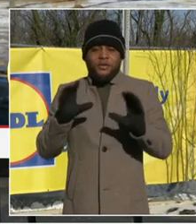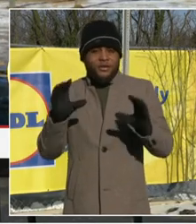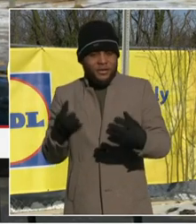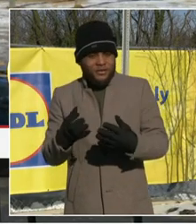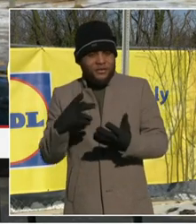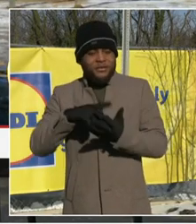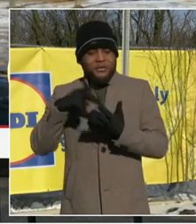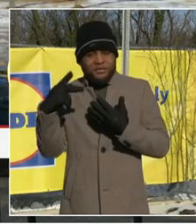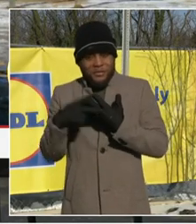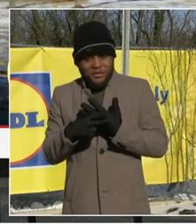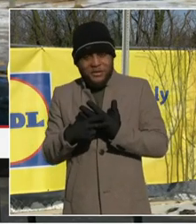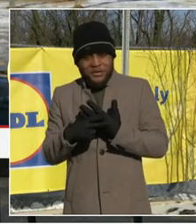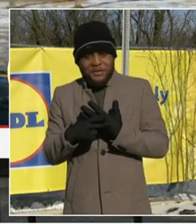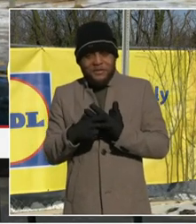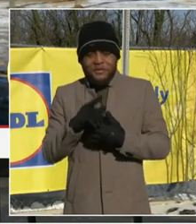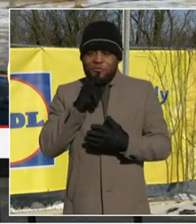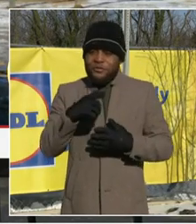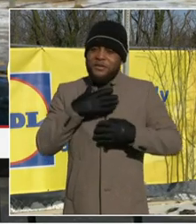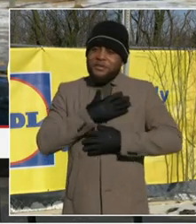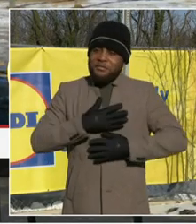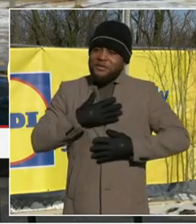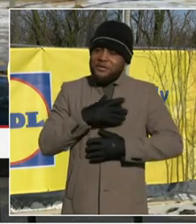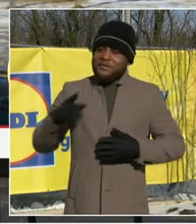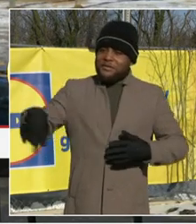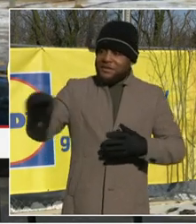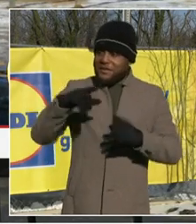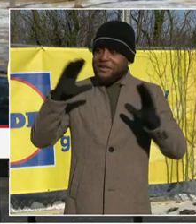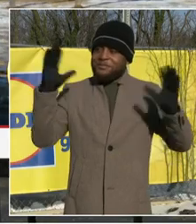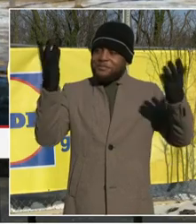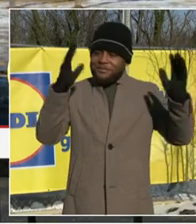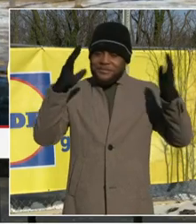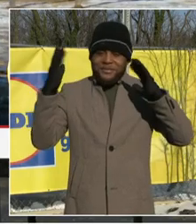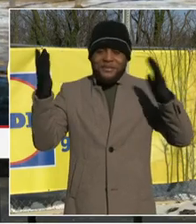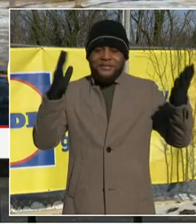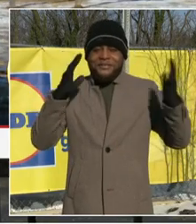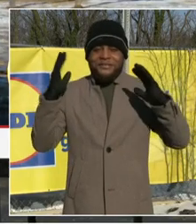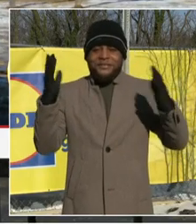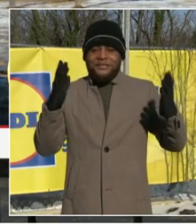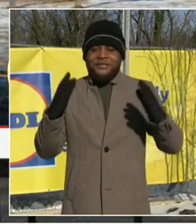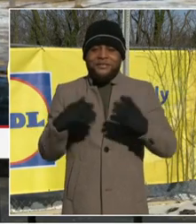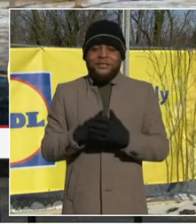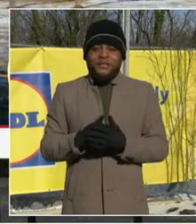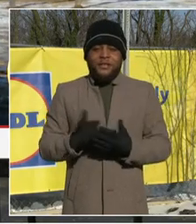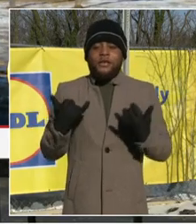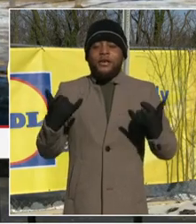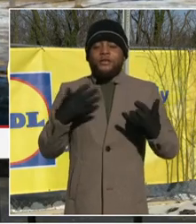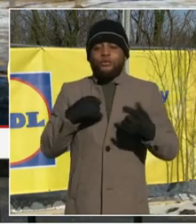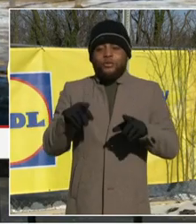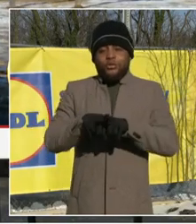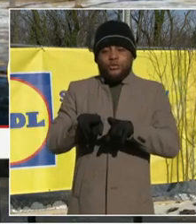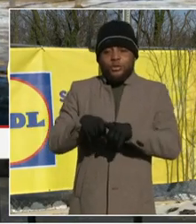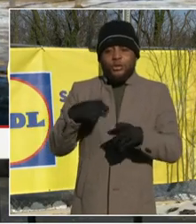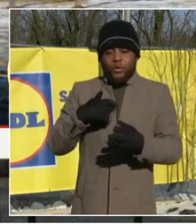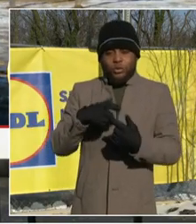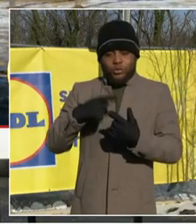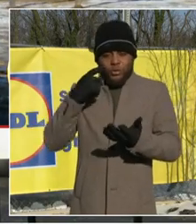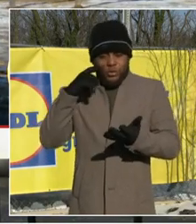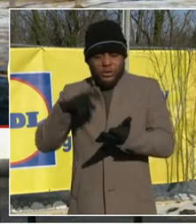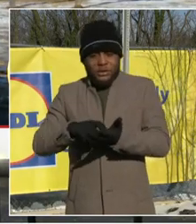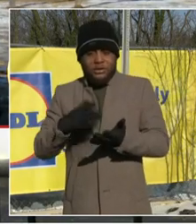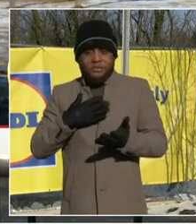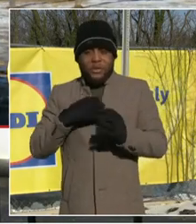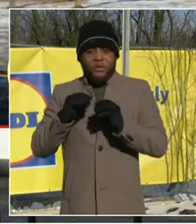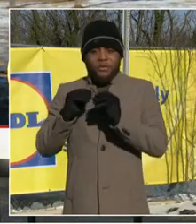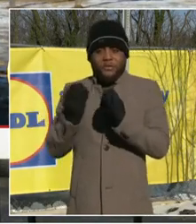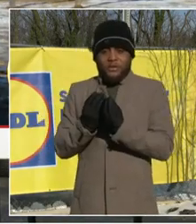give them some appreciation. I also want to recognize my office for the